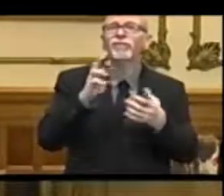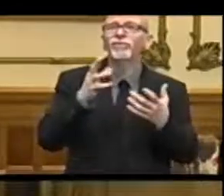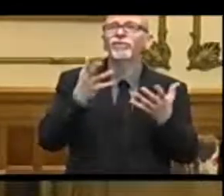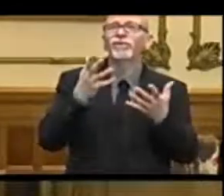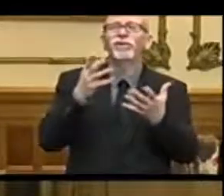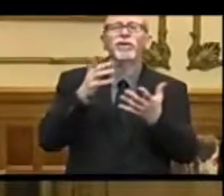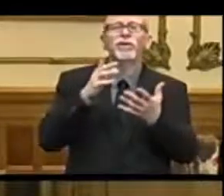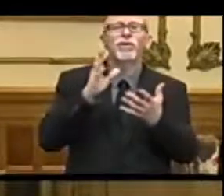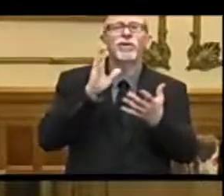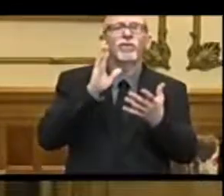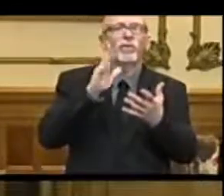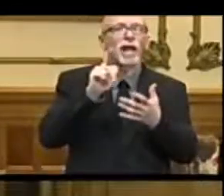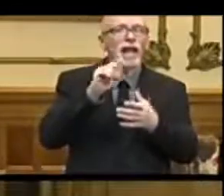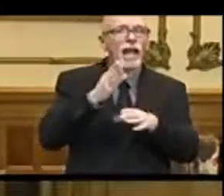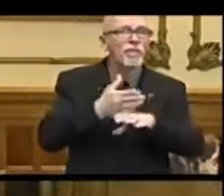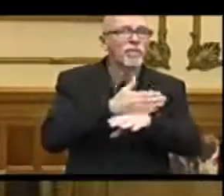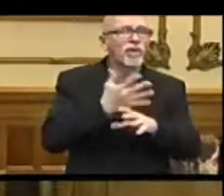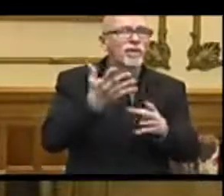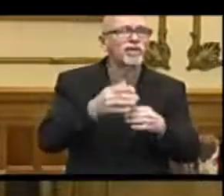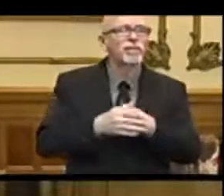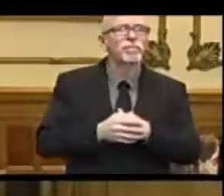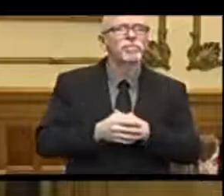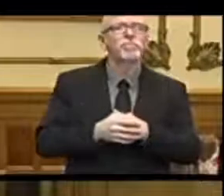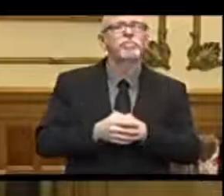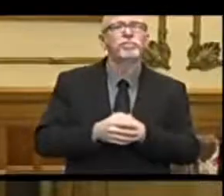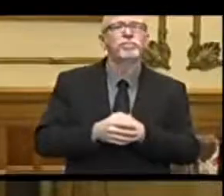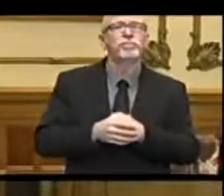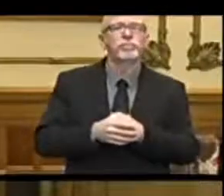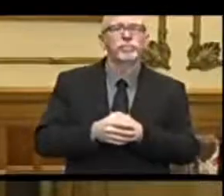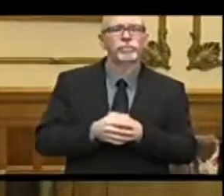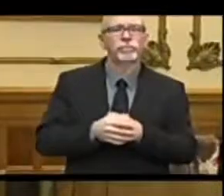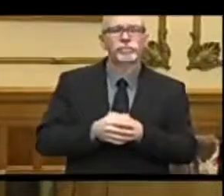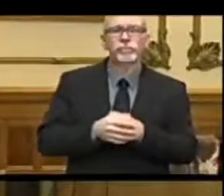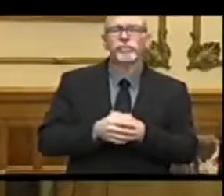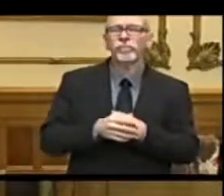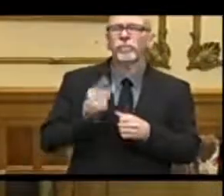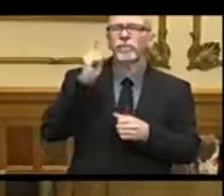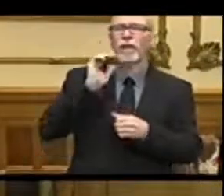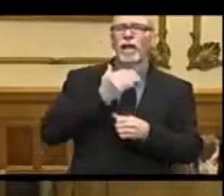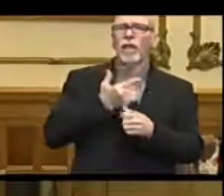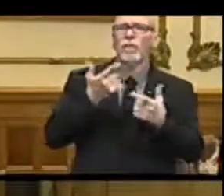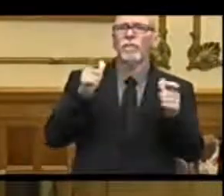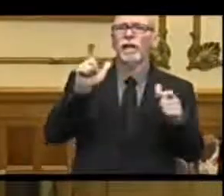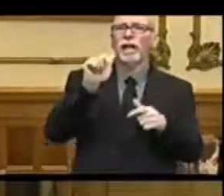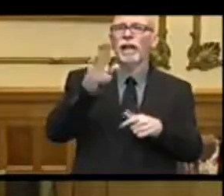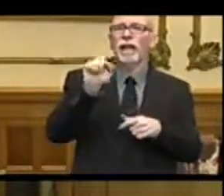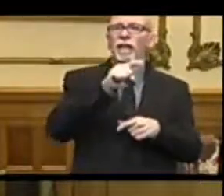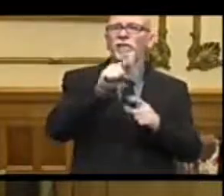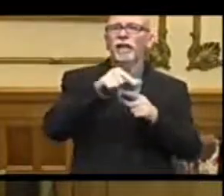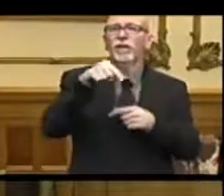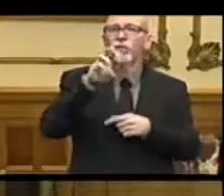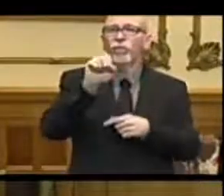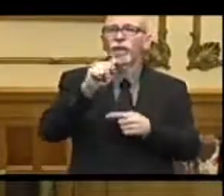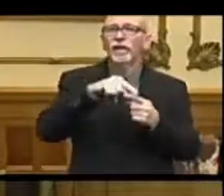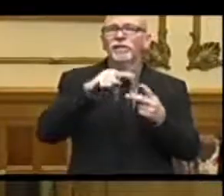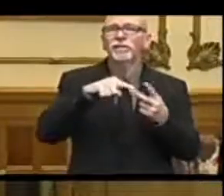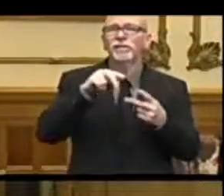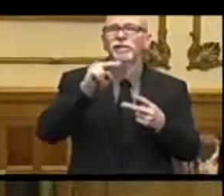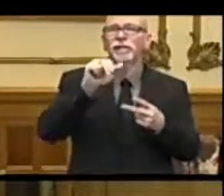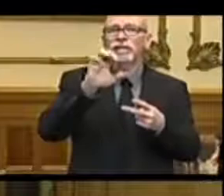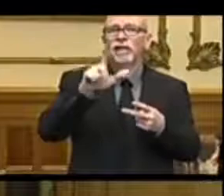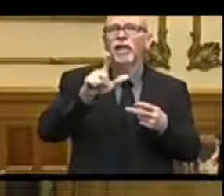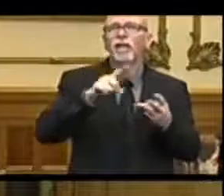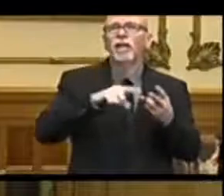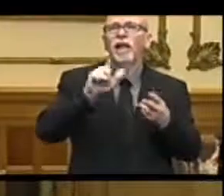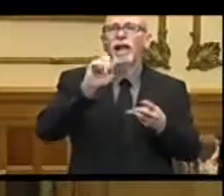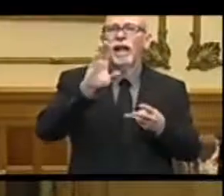be upgraded? No, I think that our major labs like Quest and MACL,